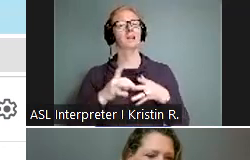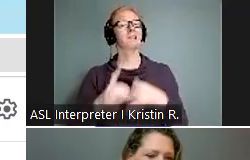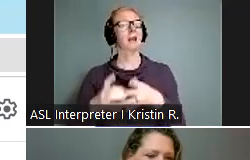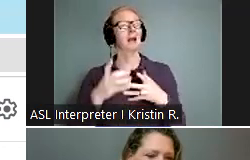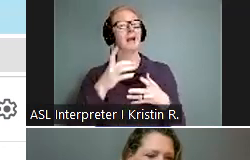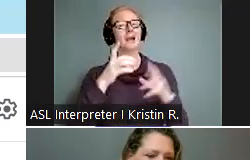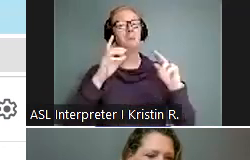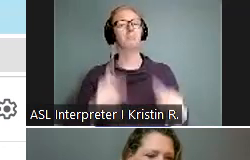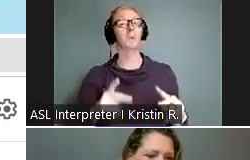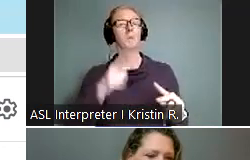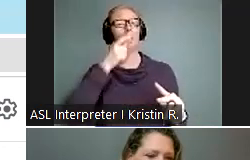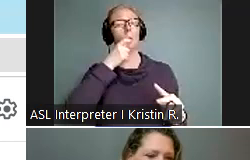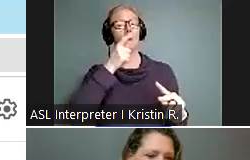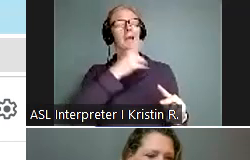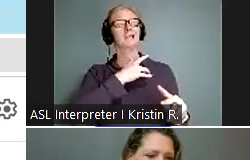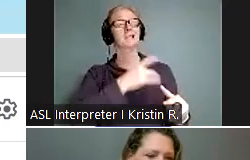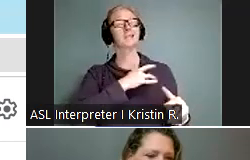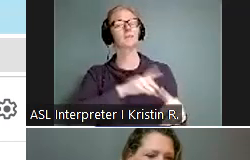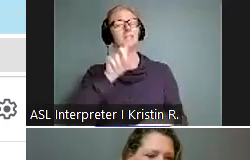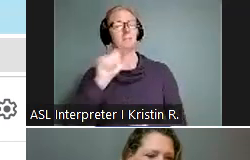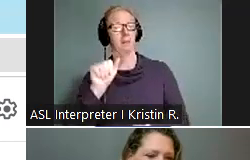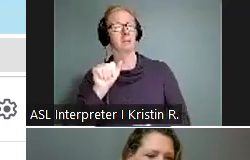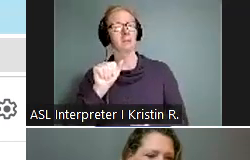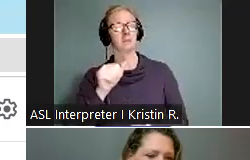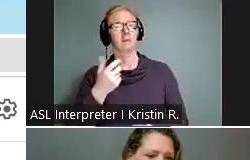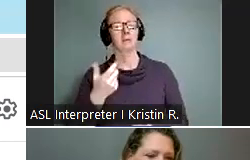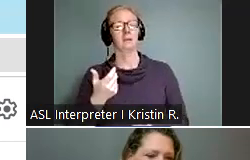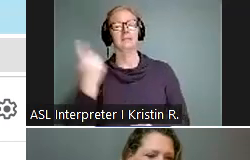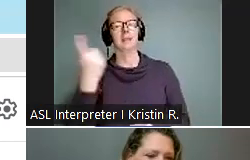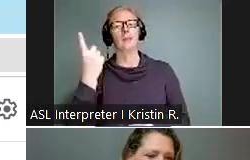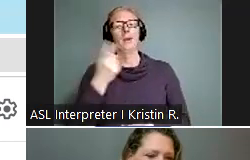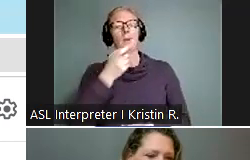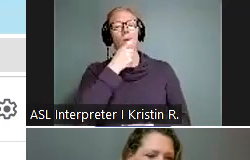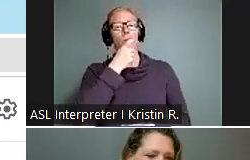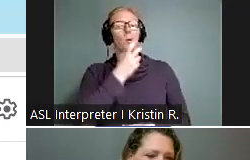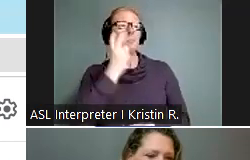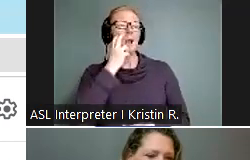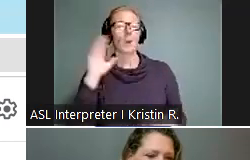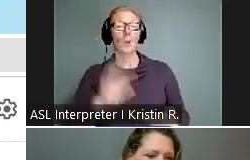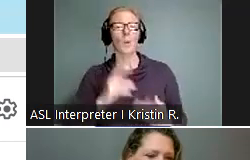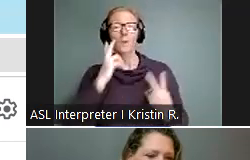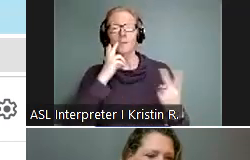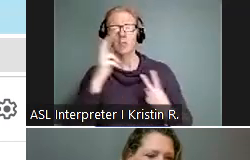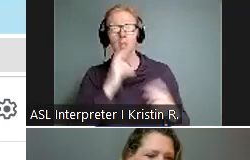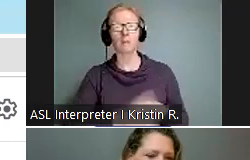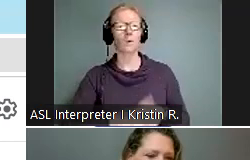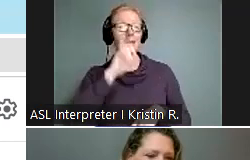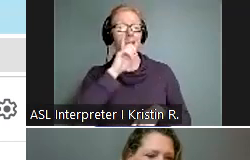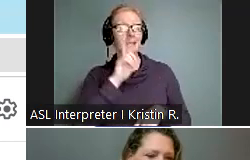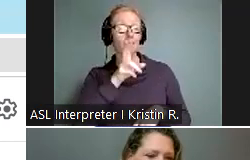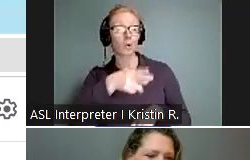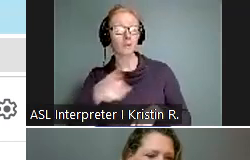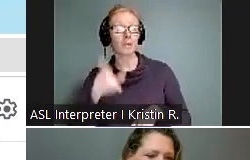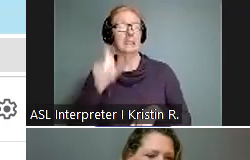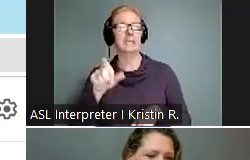guide for someone who has sensory disabilities. Maybe someone who is blind or low vision or deaf or hard of hearing needs